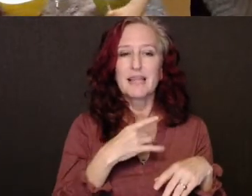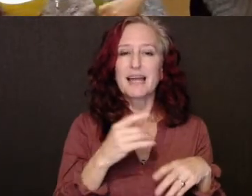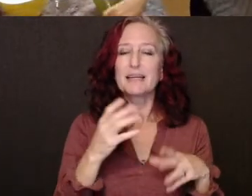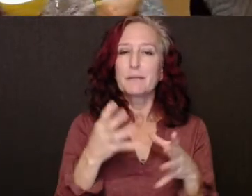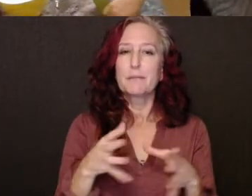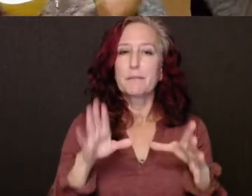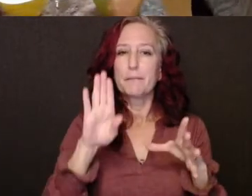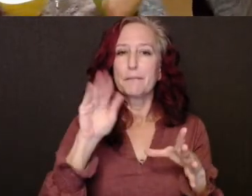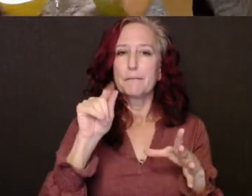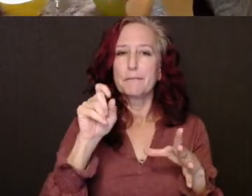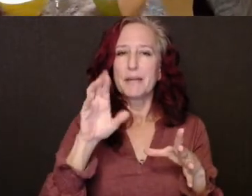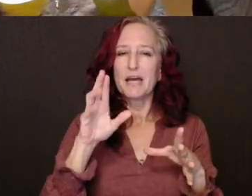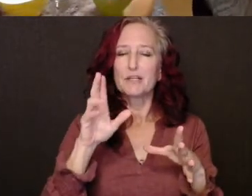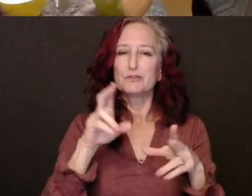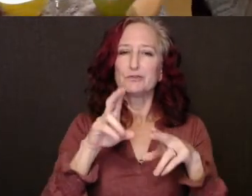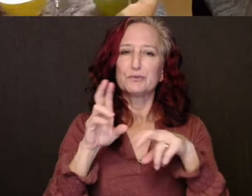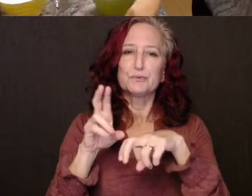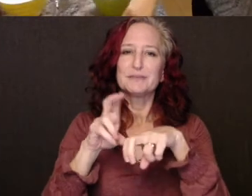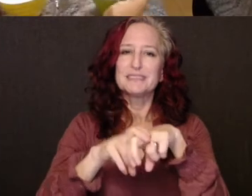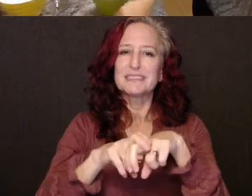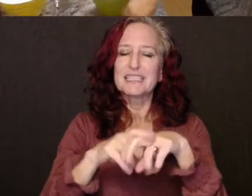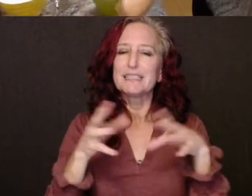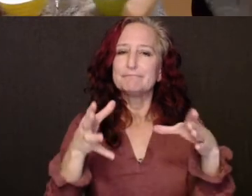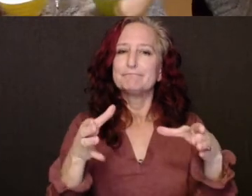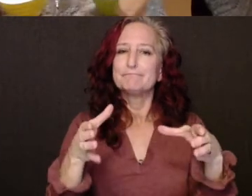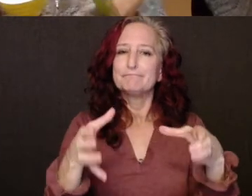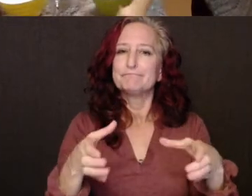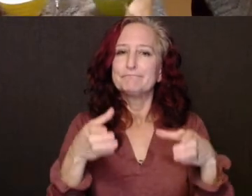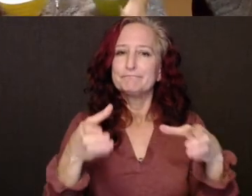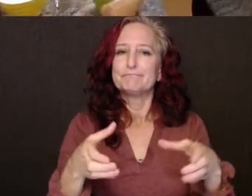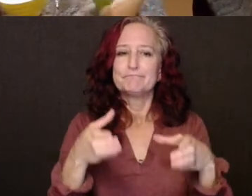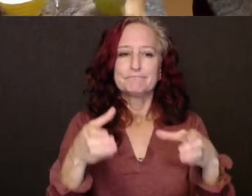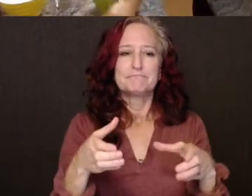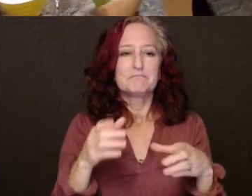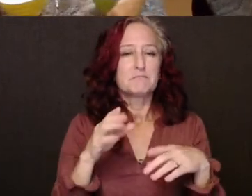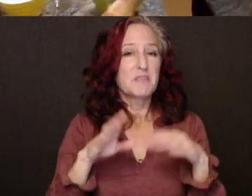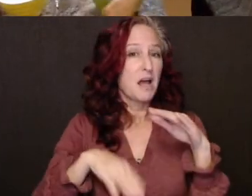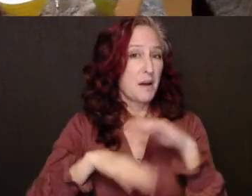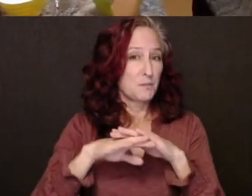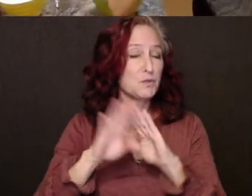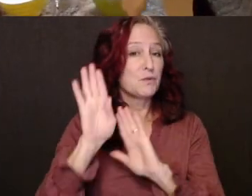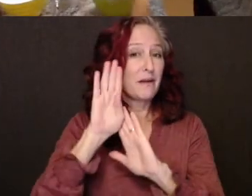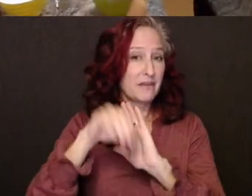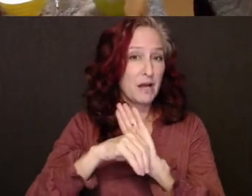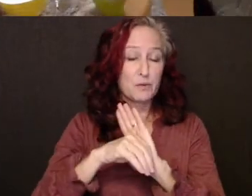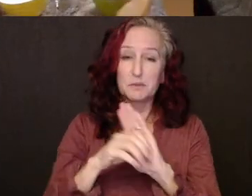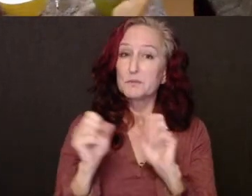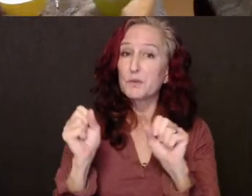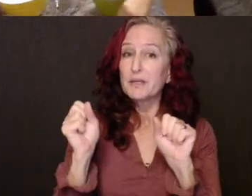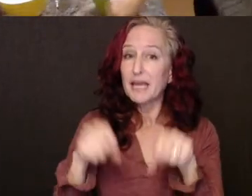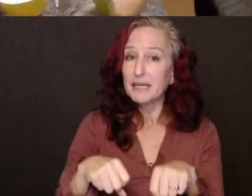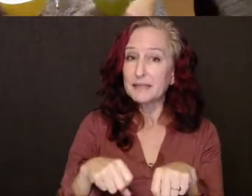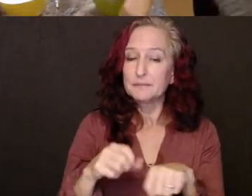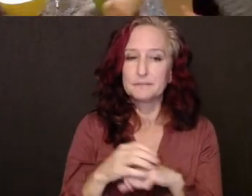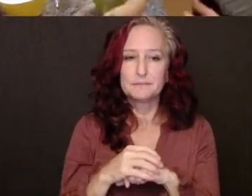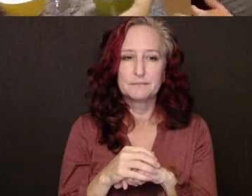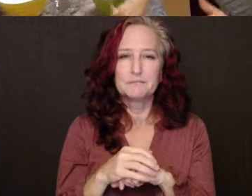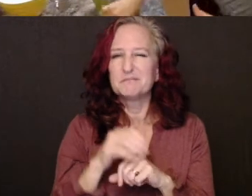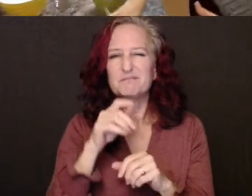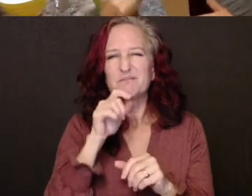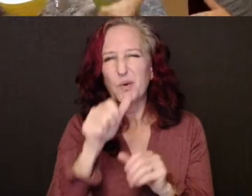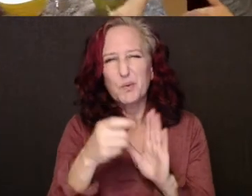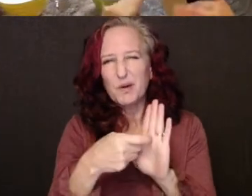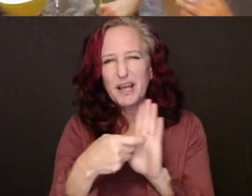so once I have all of that mixed in, and some bakers like to